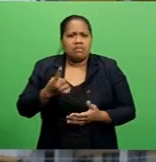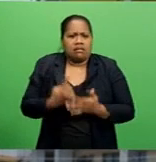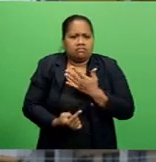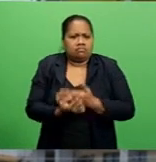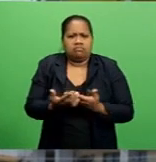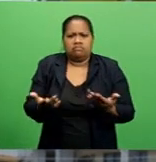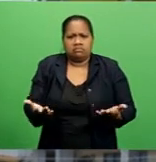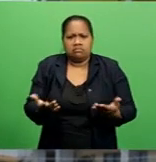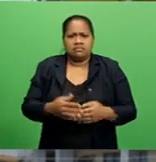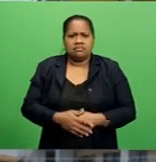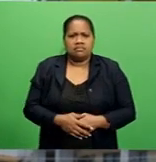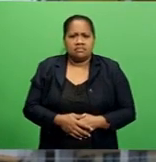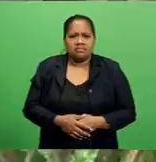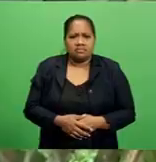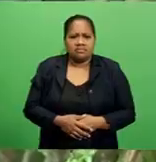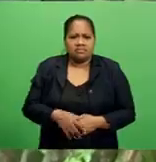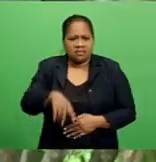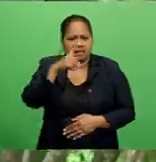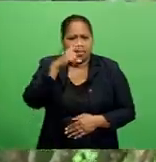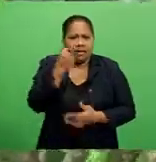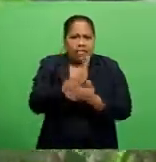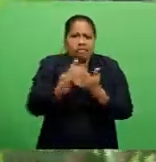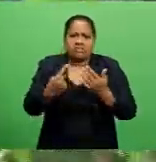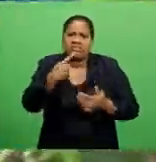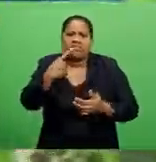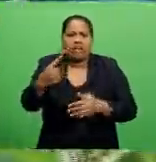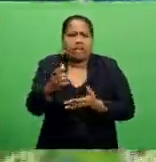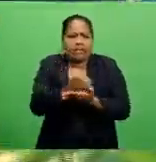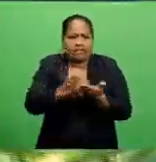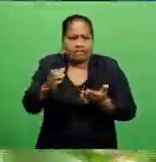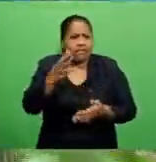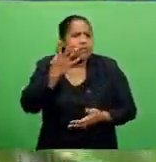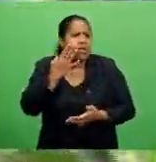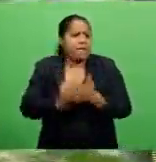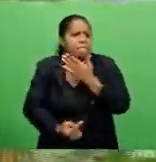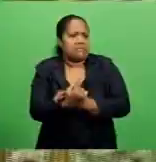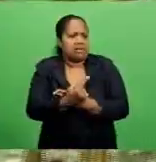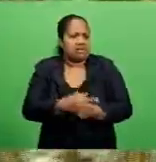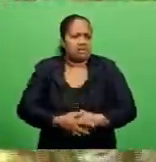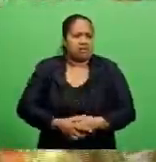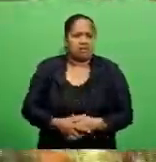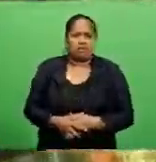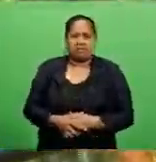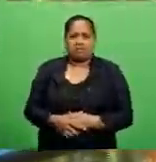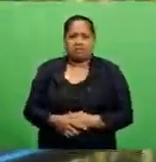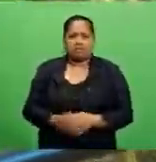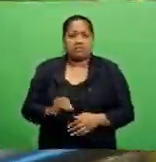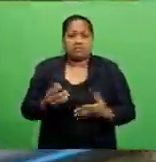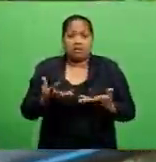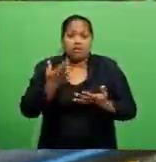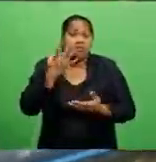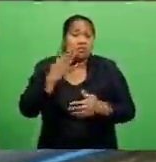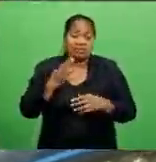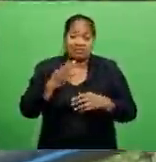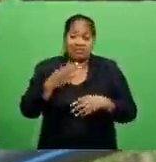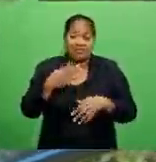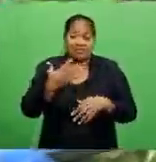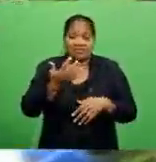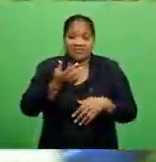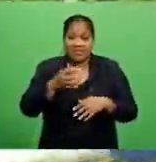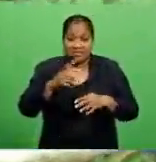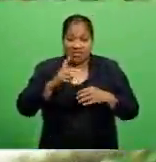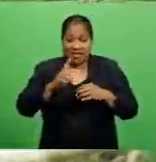the disruption and can only notify customers when the situation arises. Responding to questions from FBC